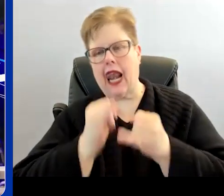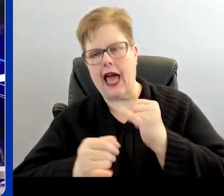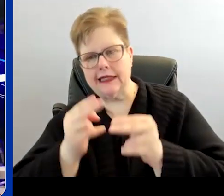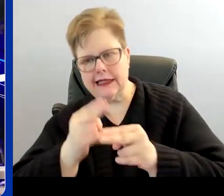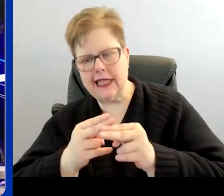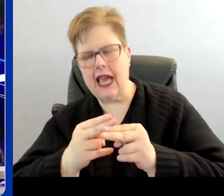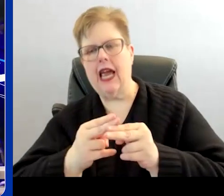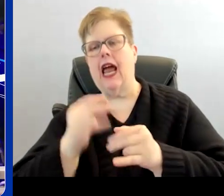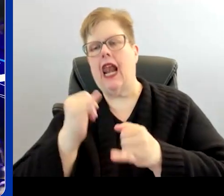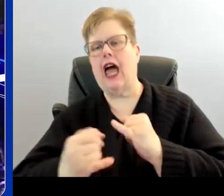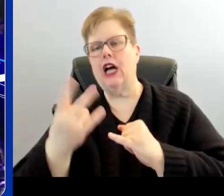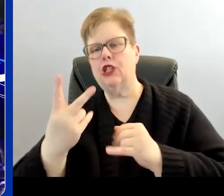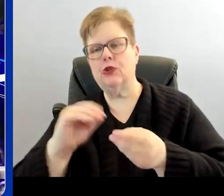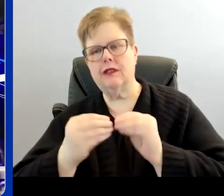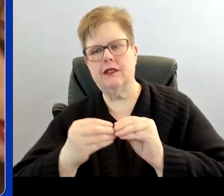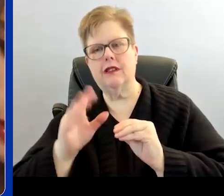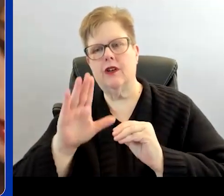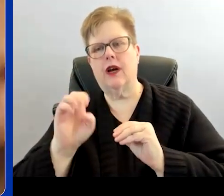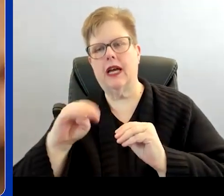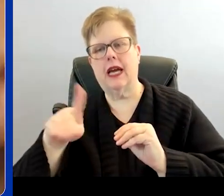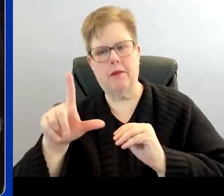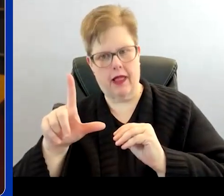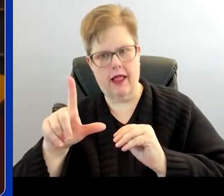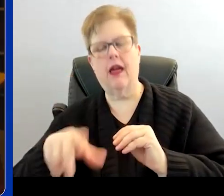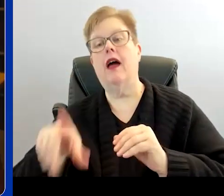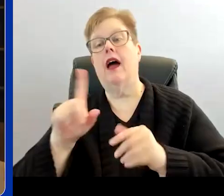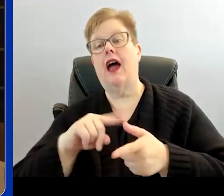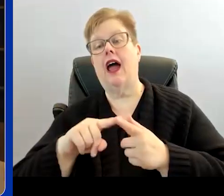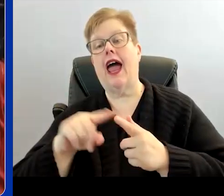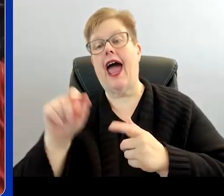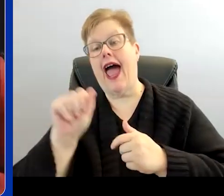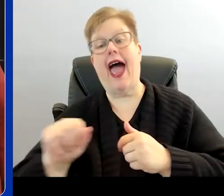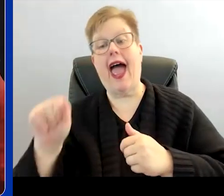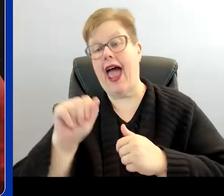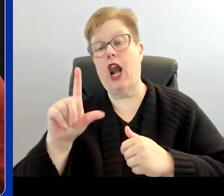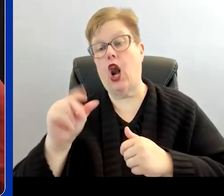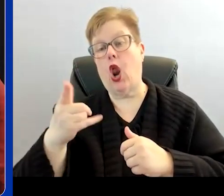name, the last 2 digits of your EMPL, followed by at